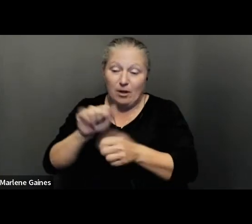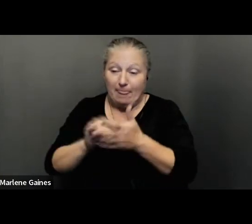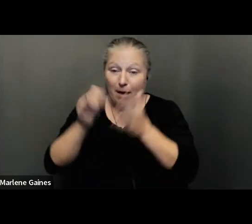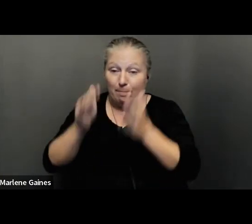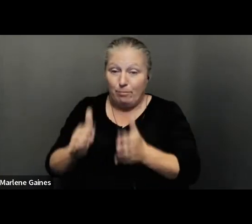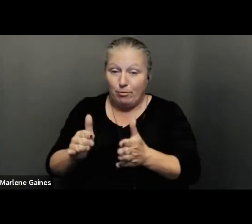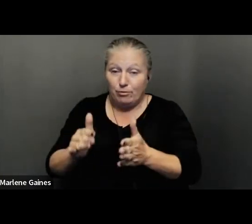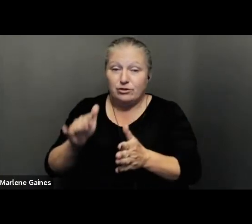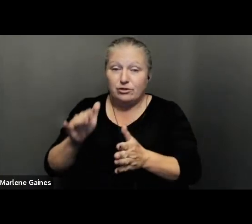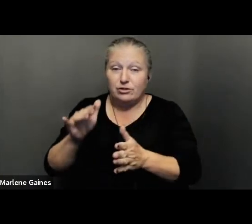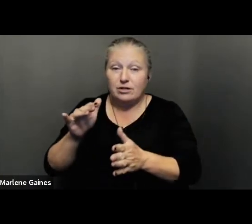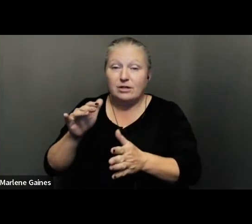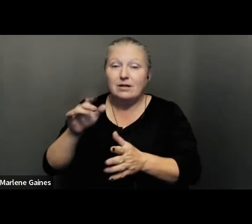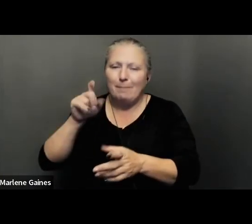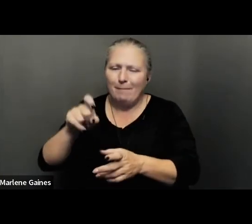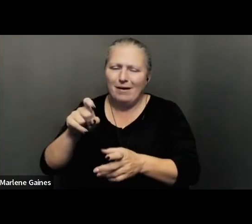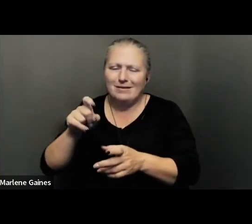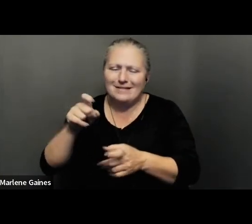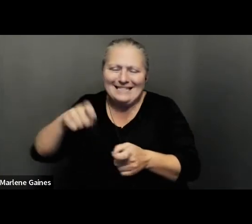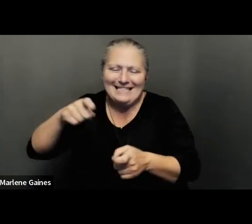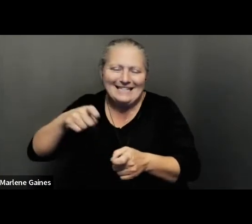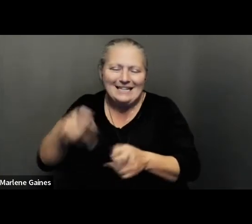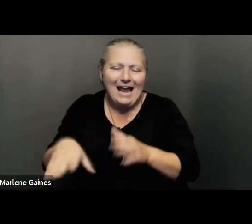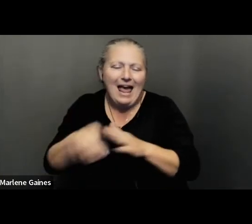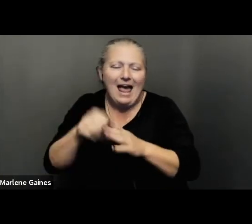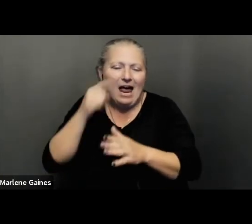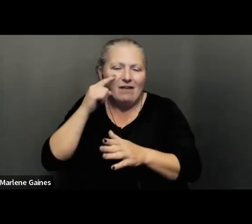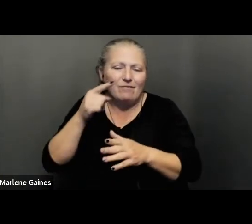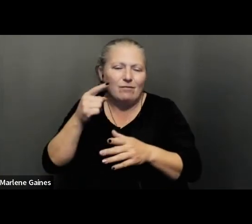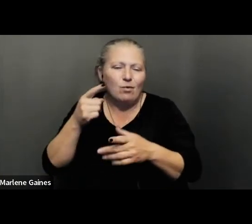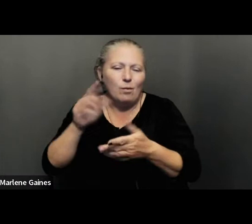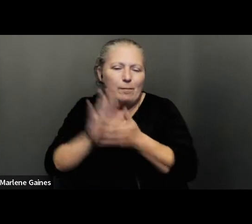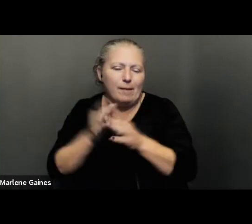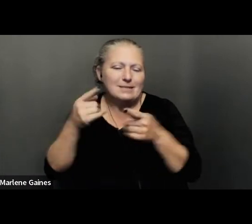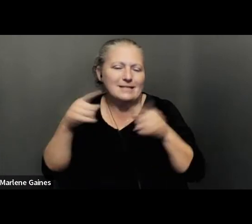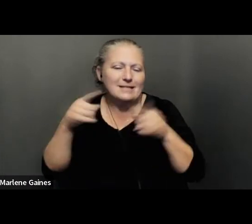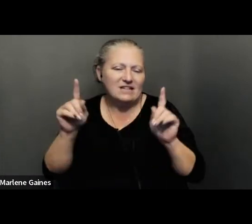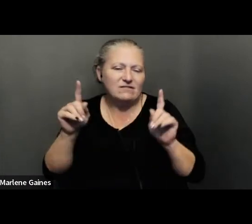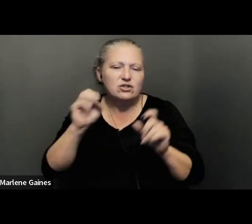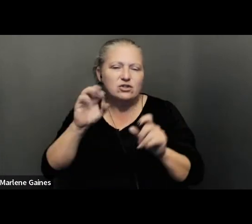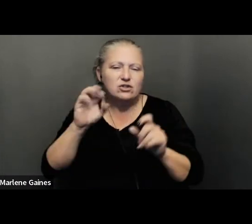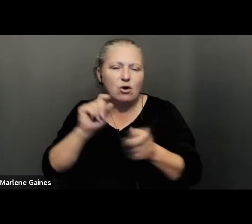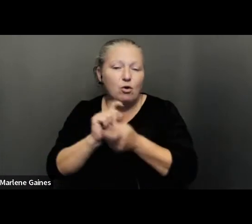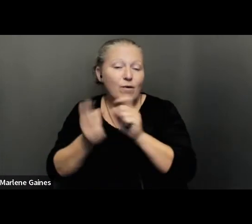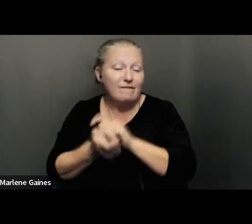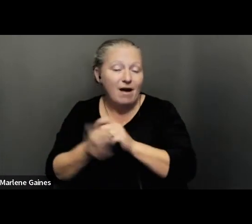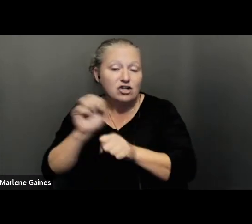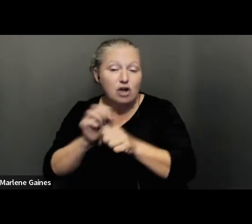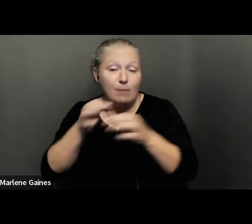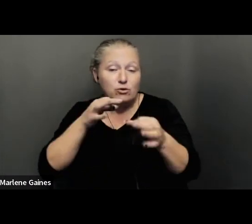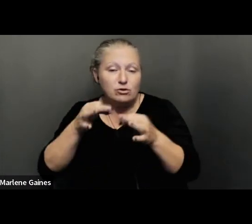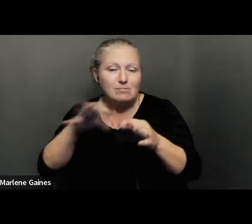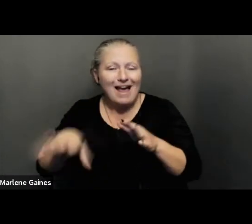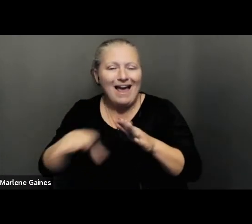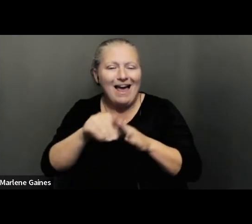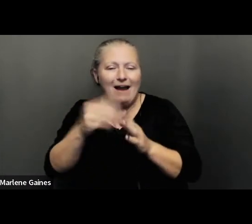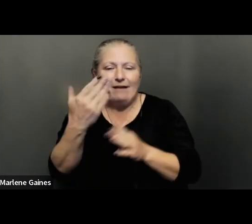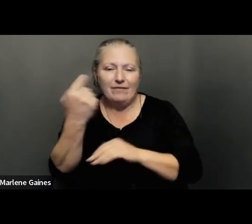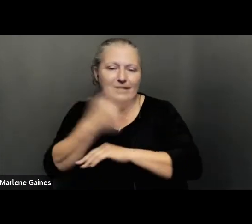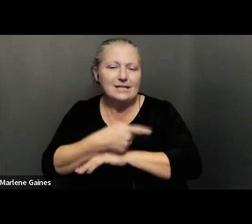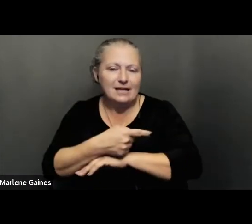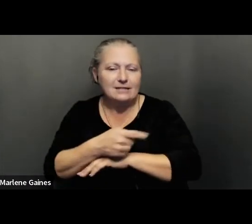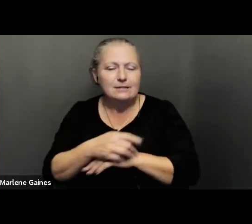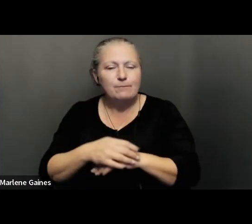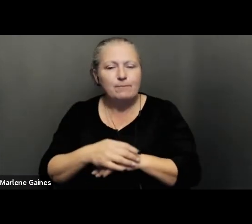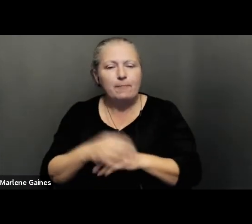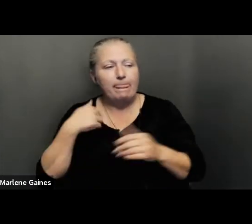this job be successful is needed. So this would be a revised job description with 15 days added to it.